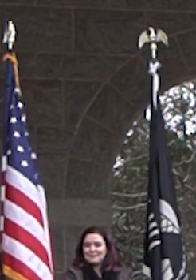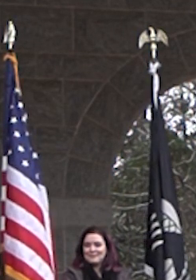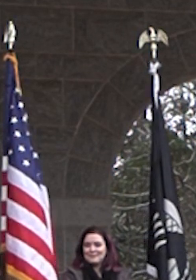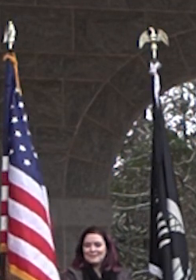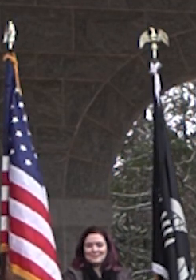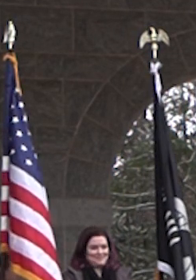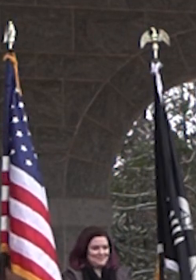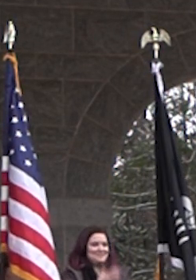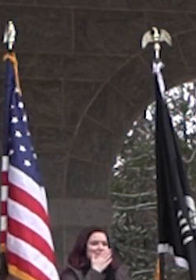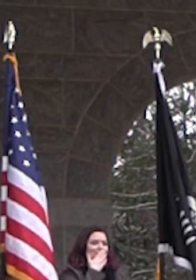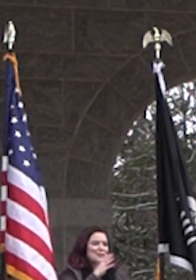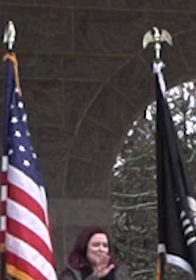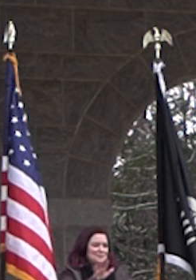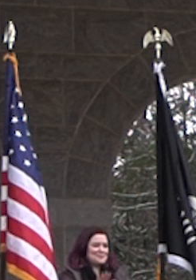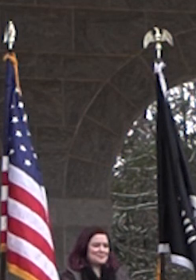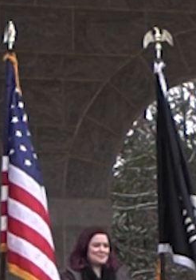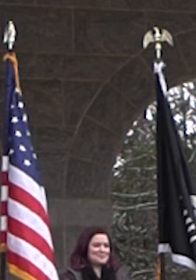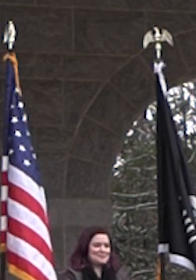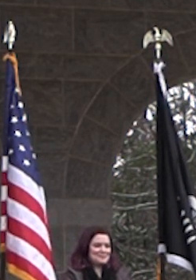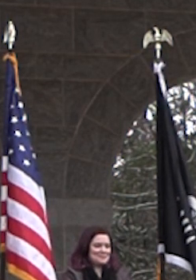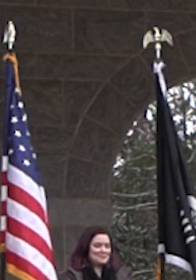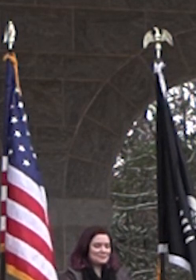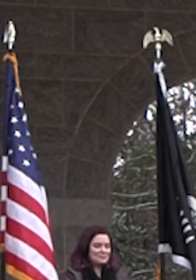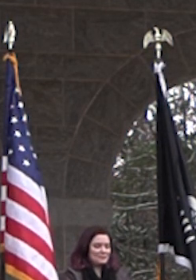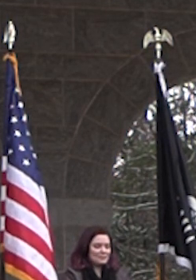Thank you. You may be seated.